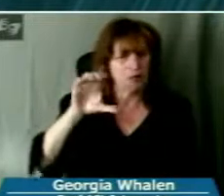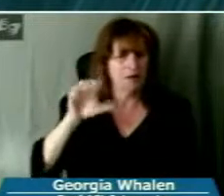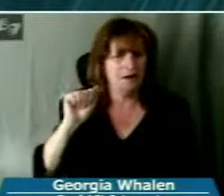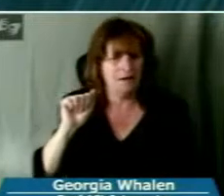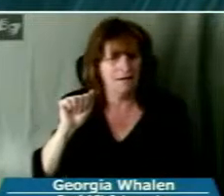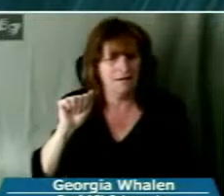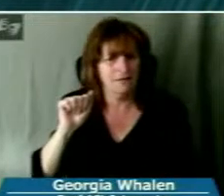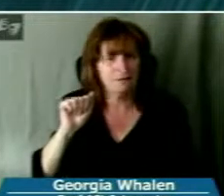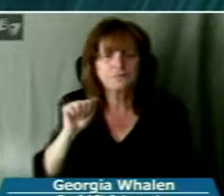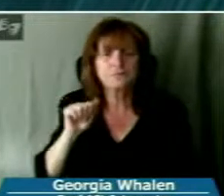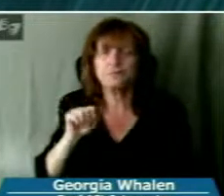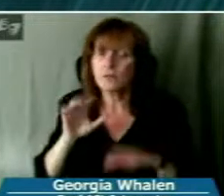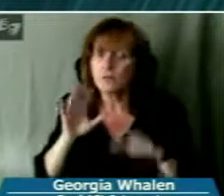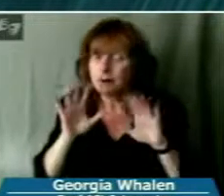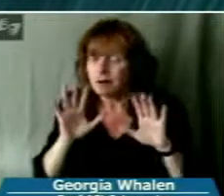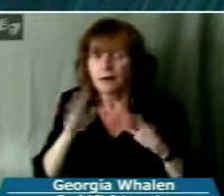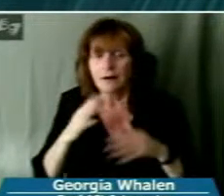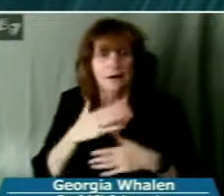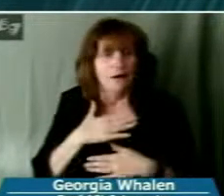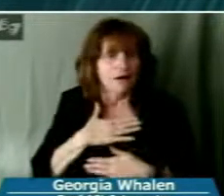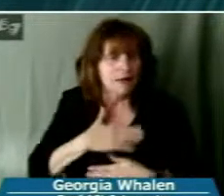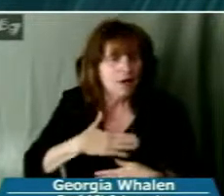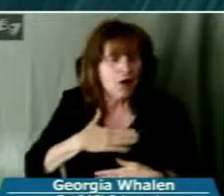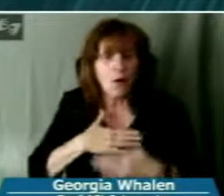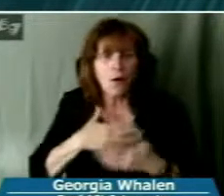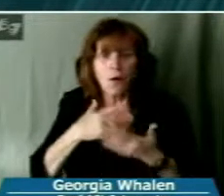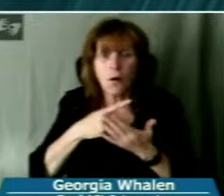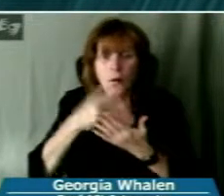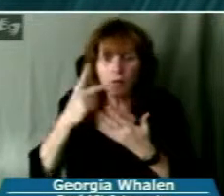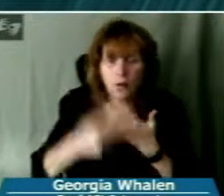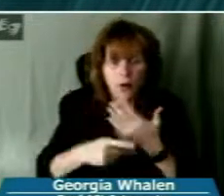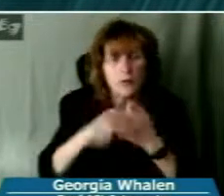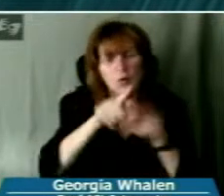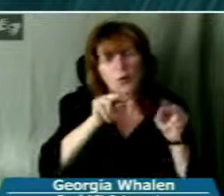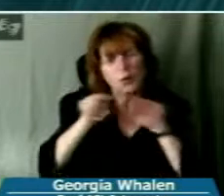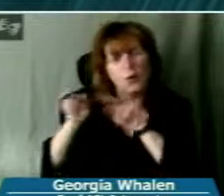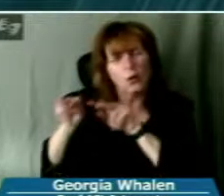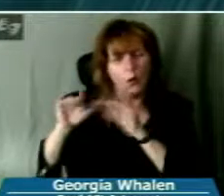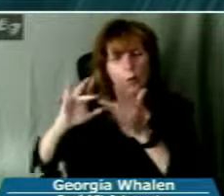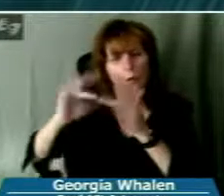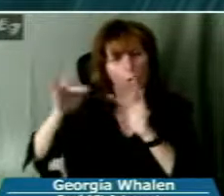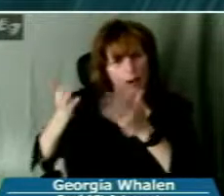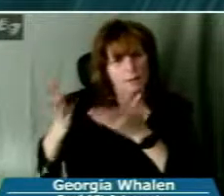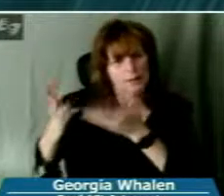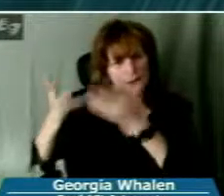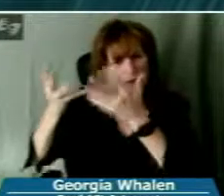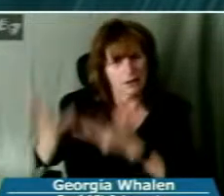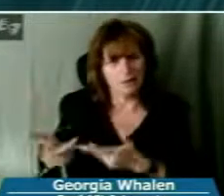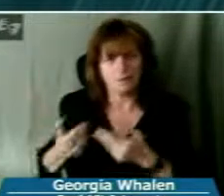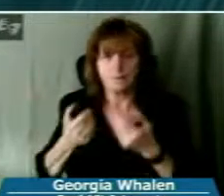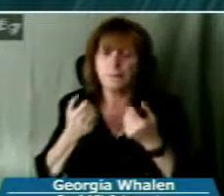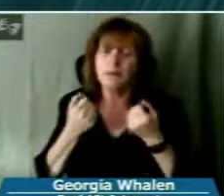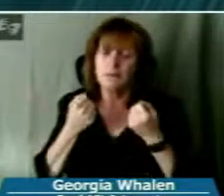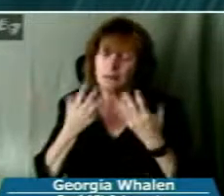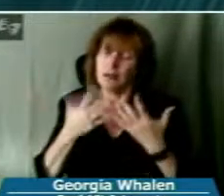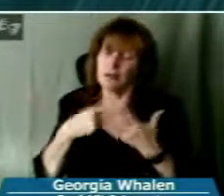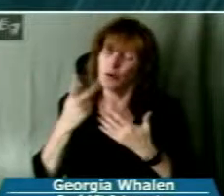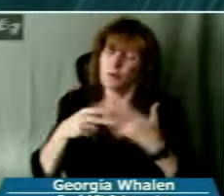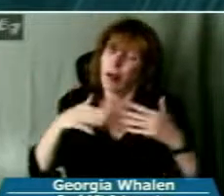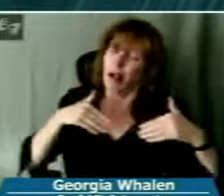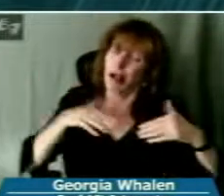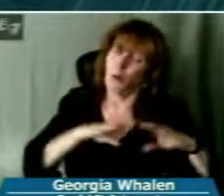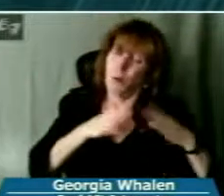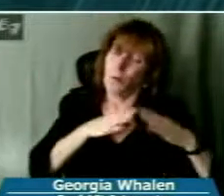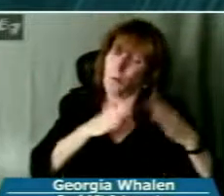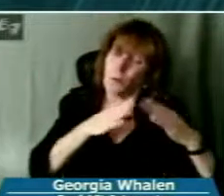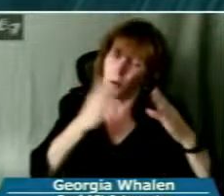as they become available. And that's certainly an ongoing process. So there are many that are still not open. Unfortunately, the city will be